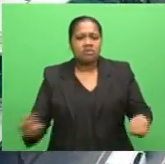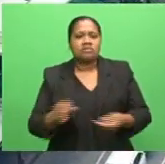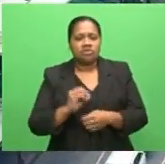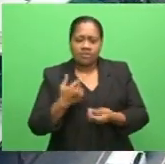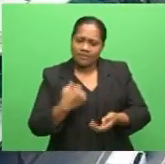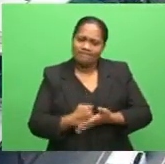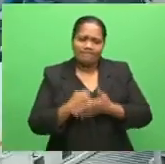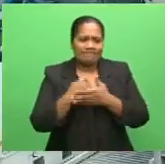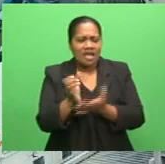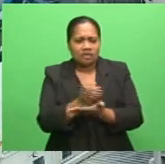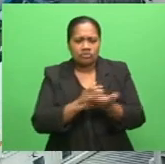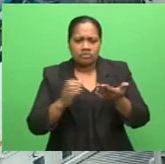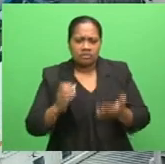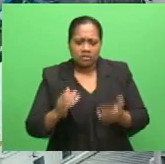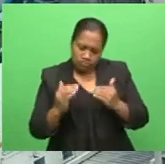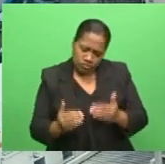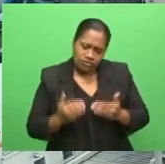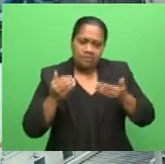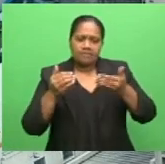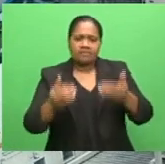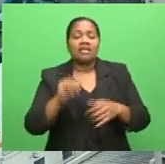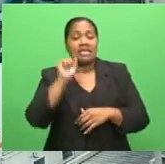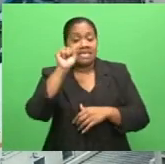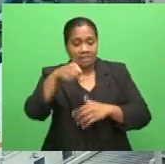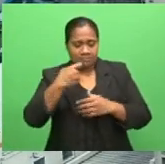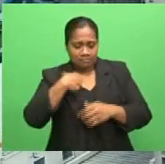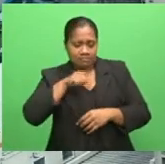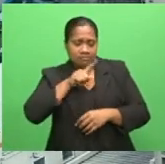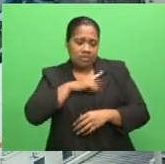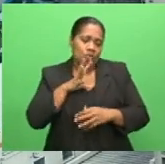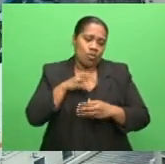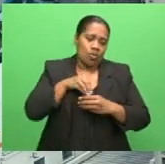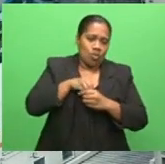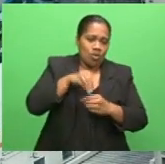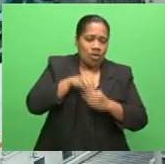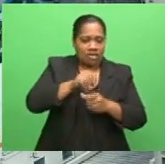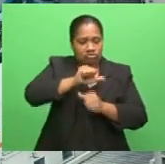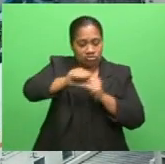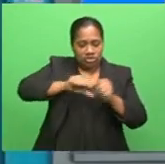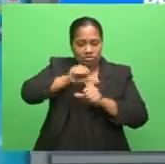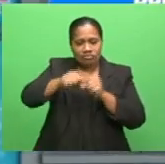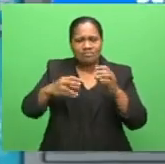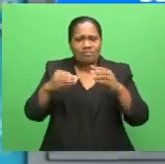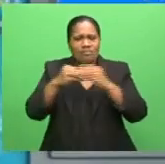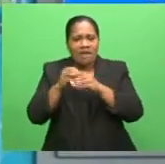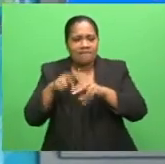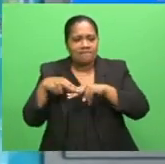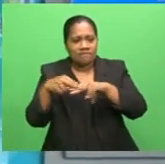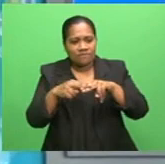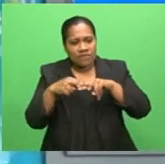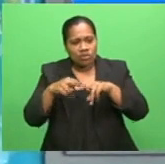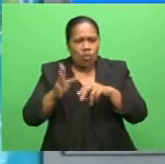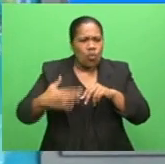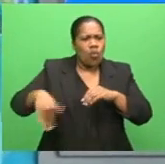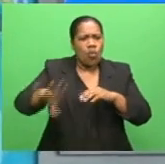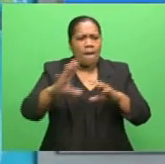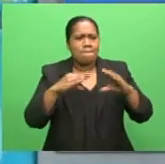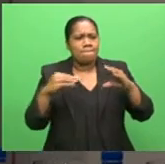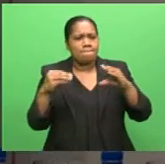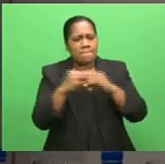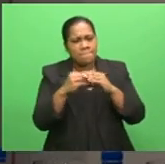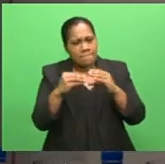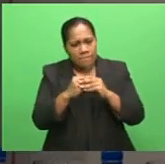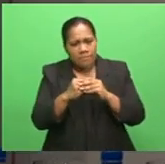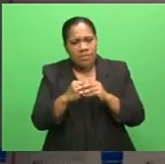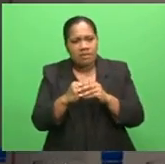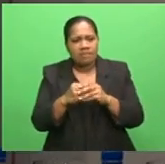forward. Yes, we are part of the Association of Banks in Fiji. All the banks have agreed. All the